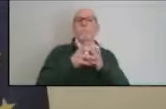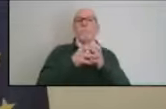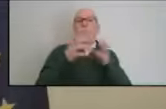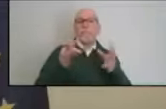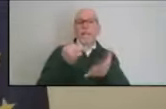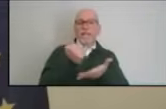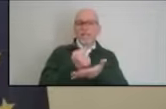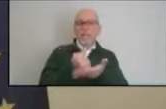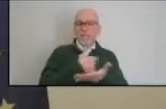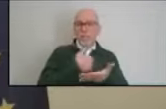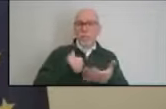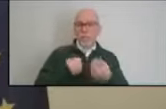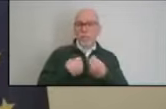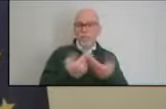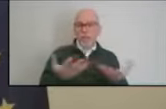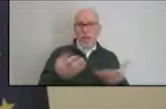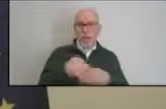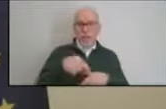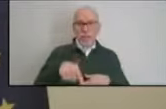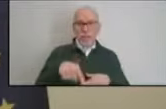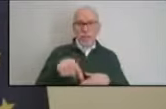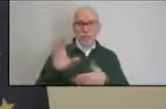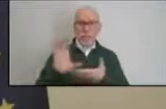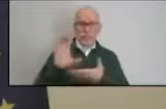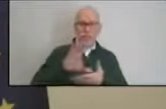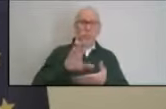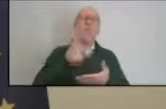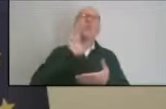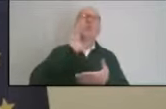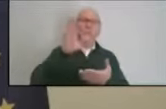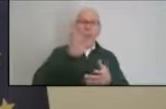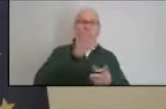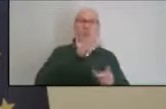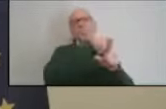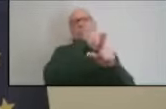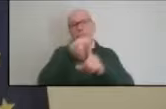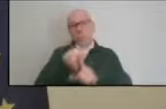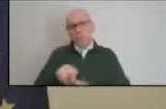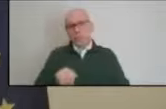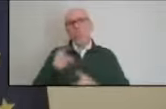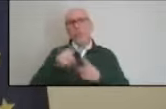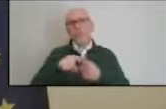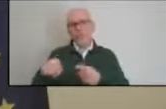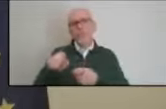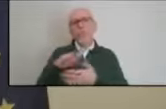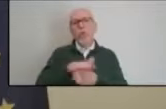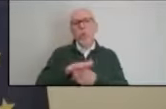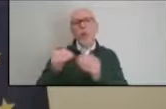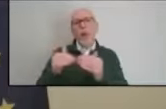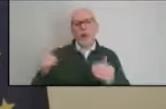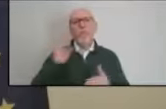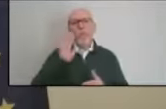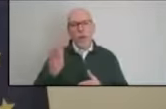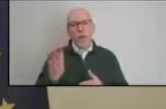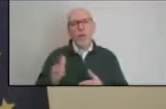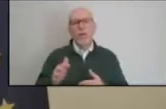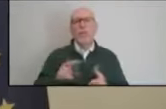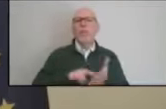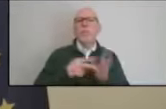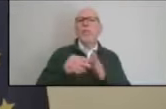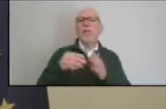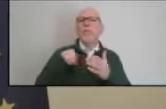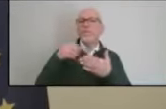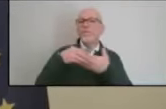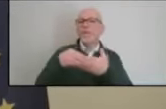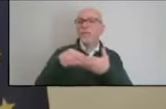assistance that we did provide in this package will make its way down to the local level. So the flexibilities we offer